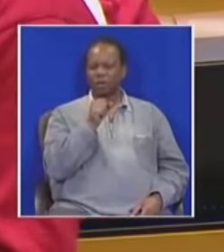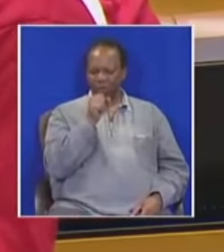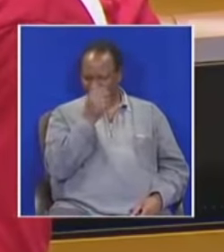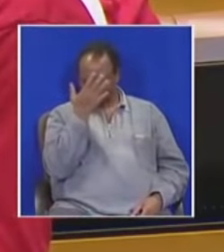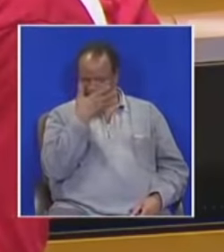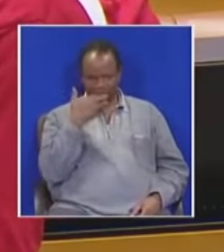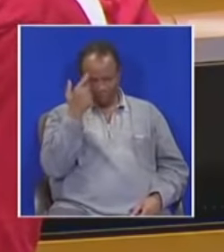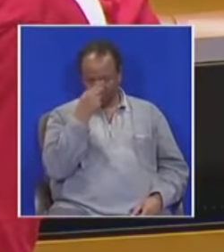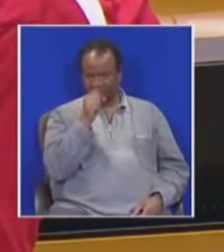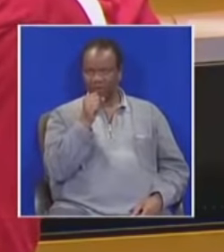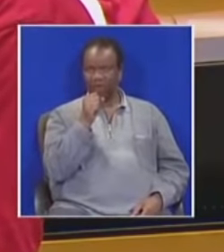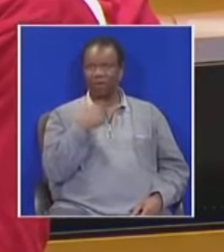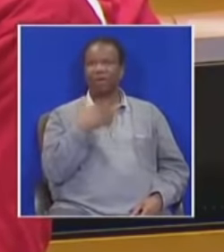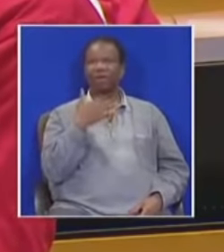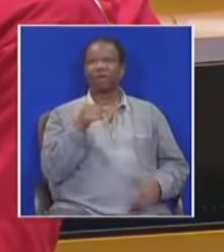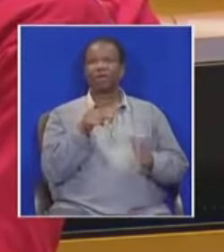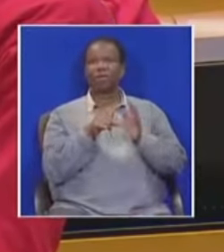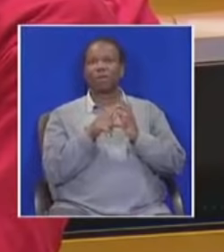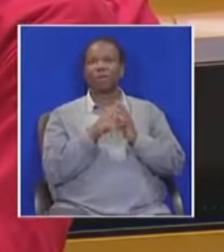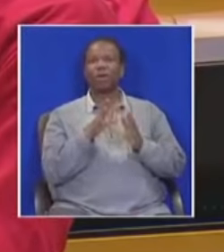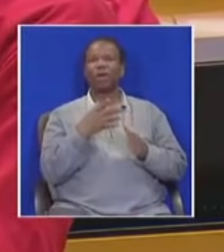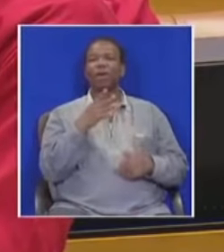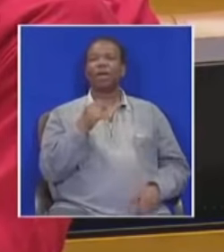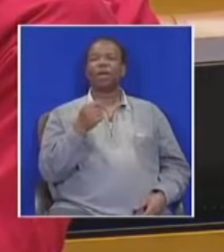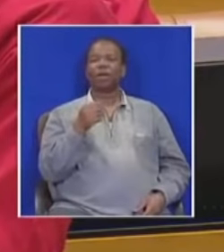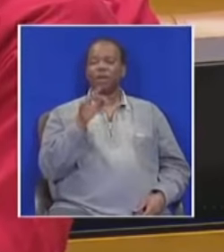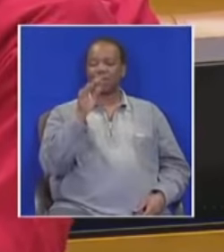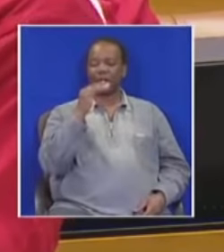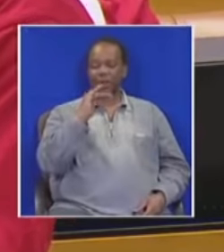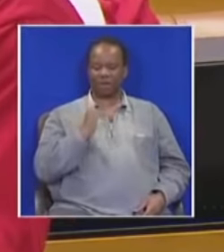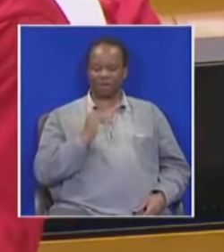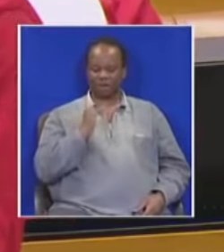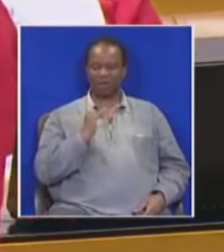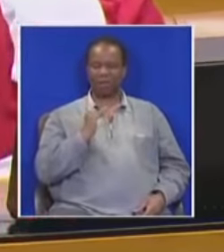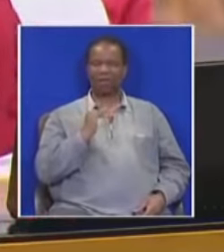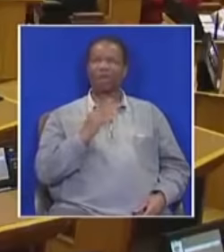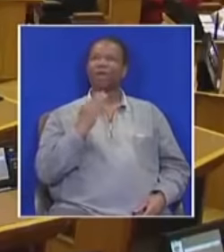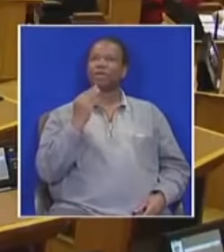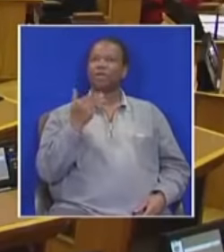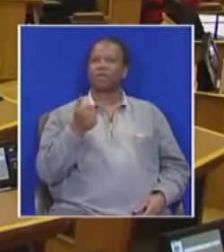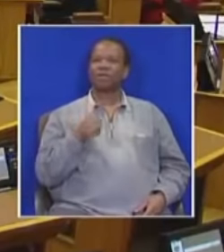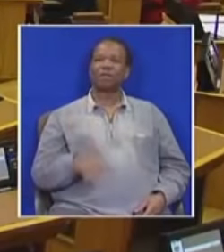hear because she's making important subject. Take the mic down like this. Yes, thank you.